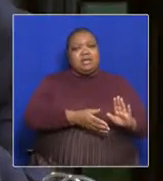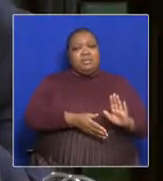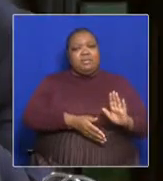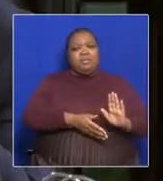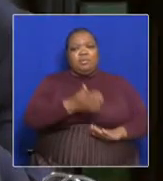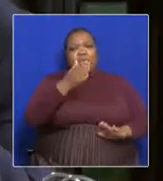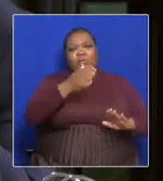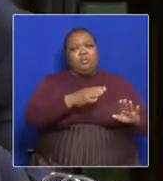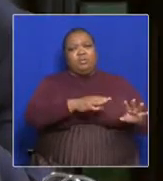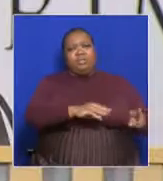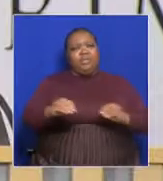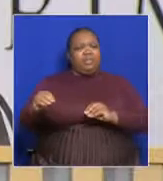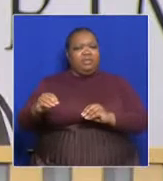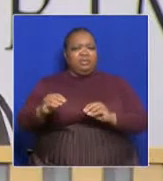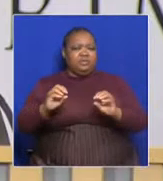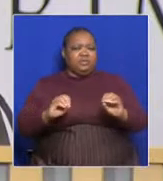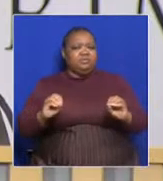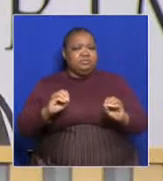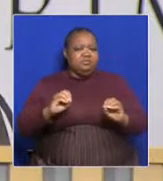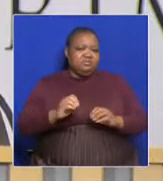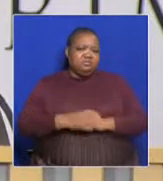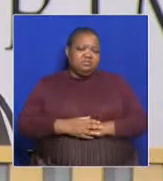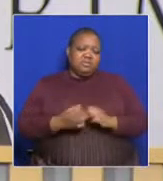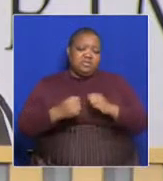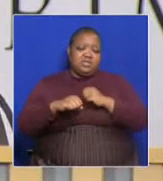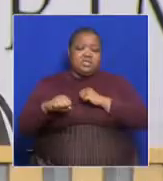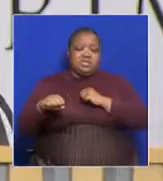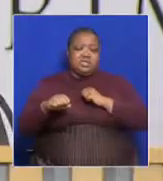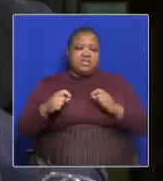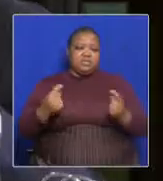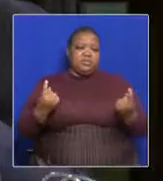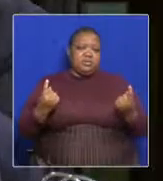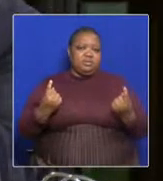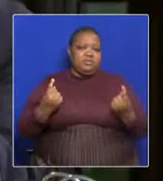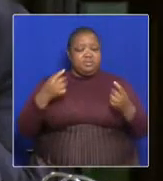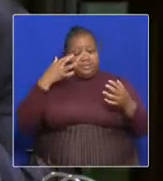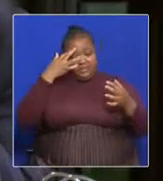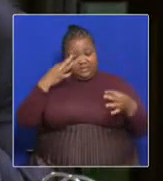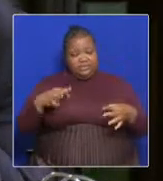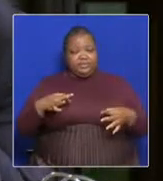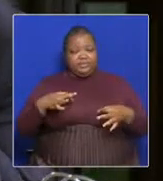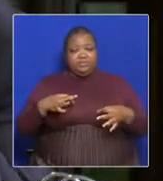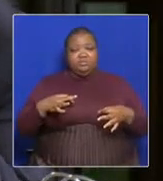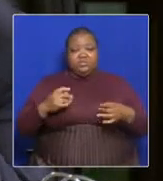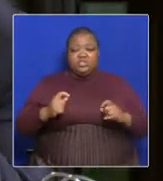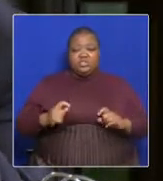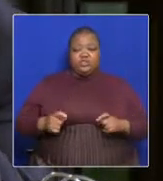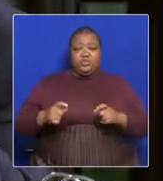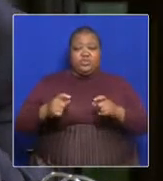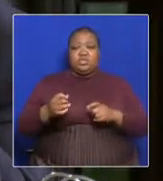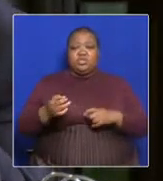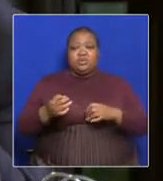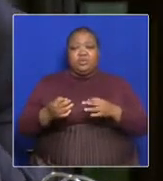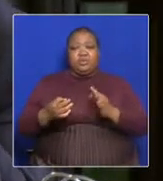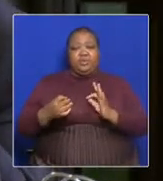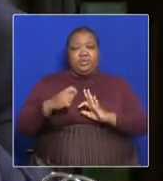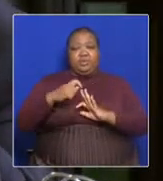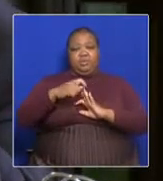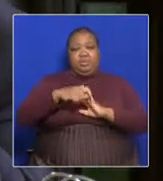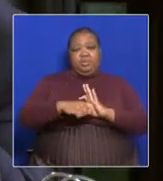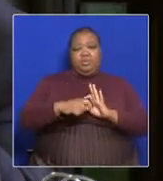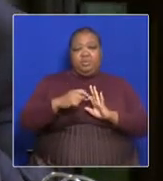Yes, I can't dispute that, Chair. I took a decision. So you just rushed in with 3 people. One of them, as Commissioner